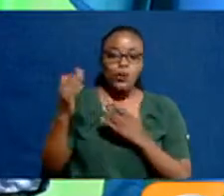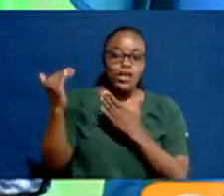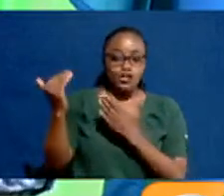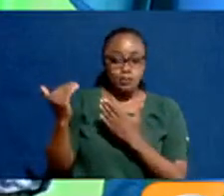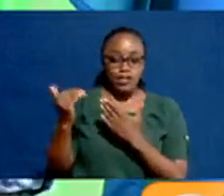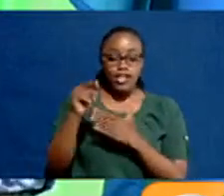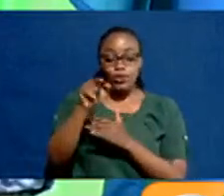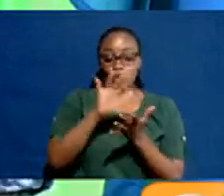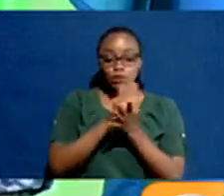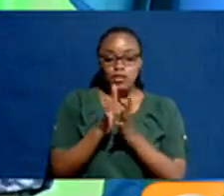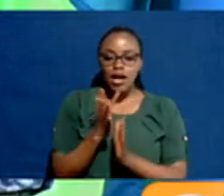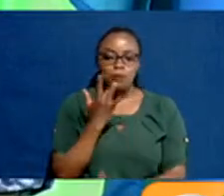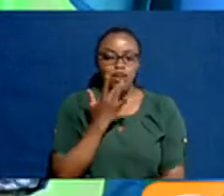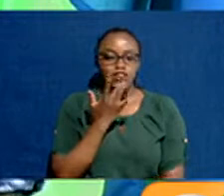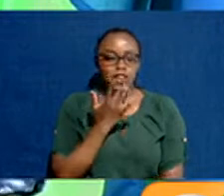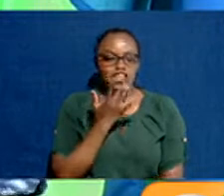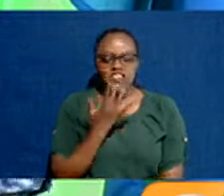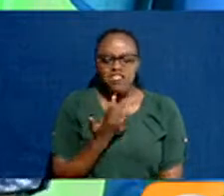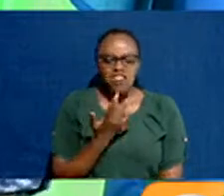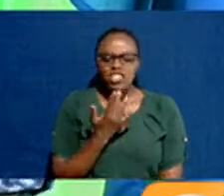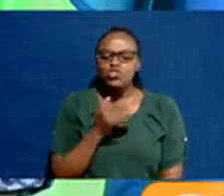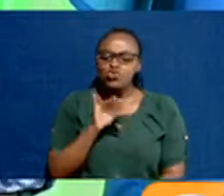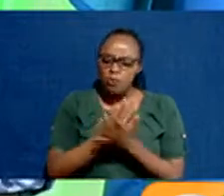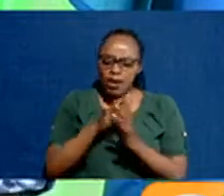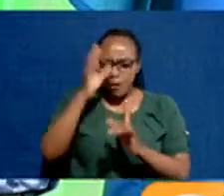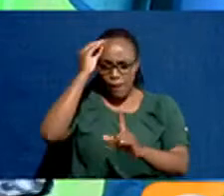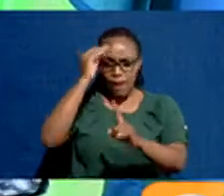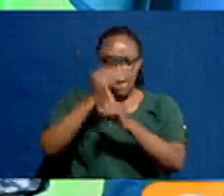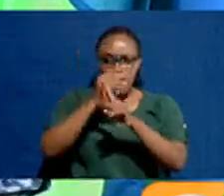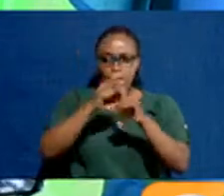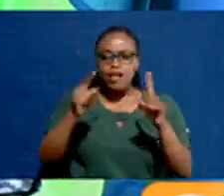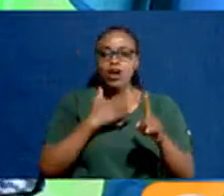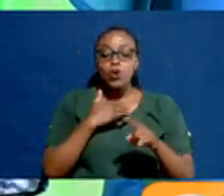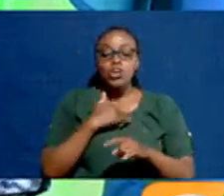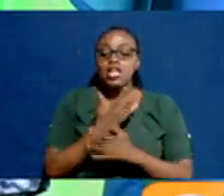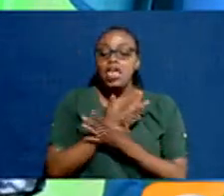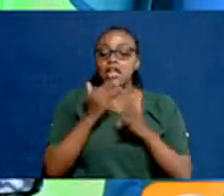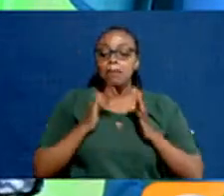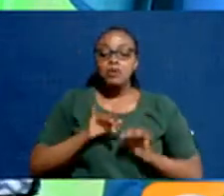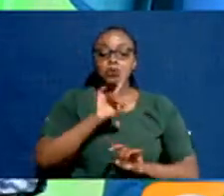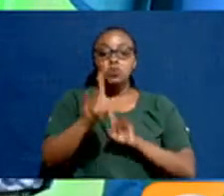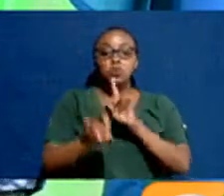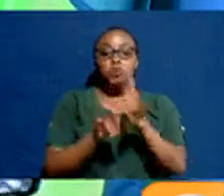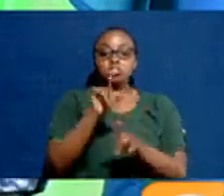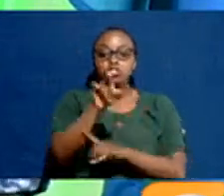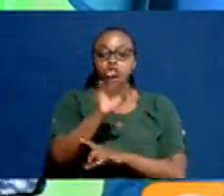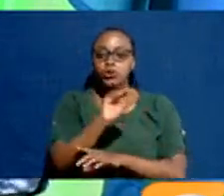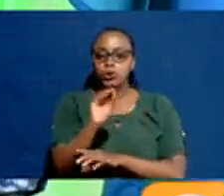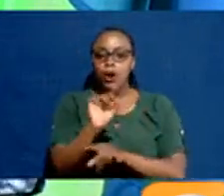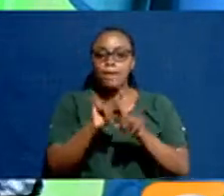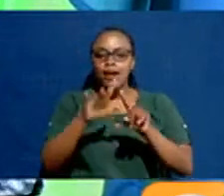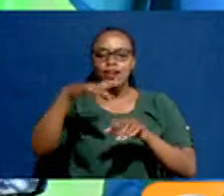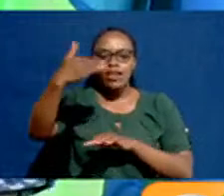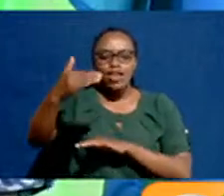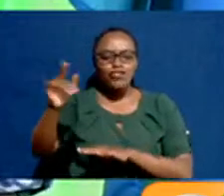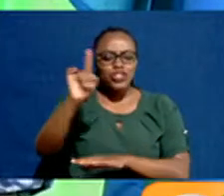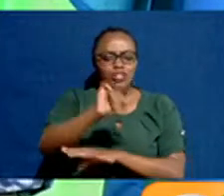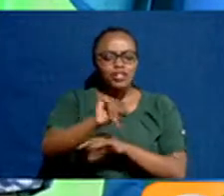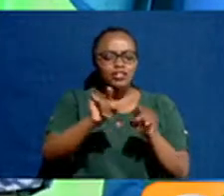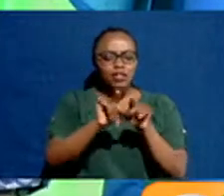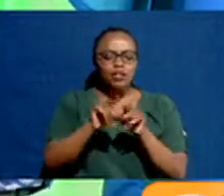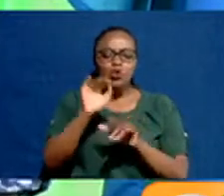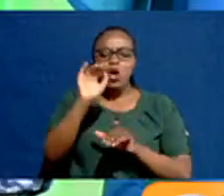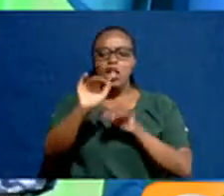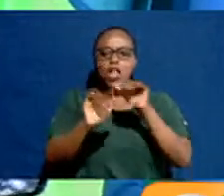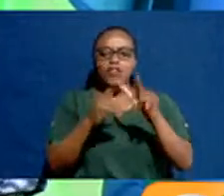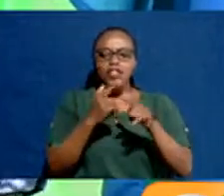be biased, to be subjective, but you don't want to be questioned by anybody. Yet, every day you hold us to account.